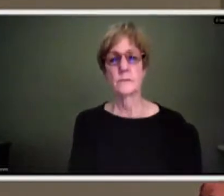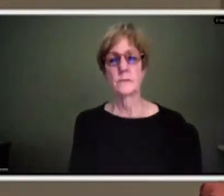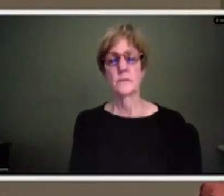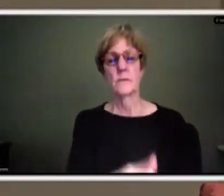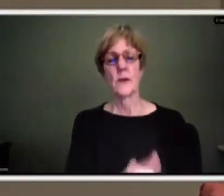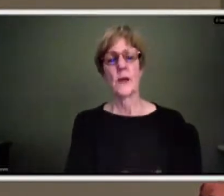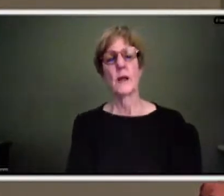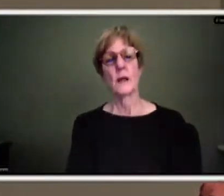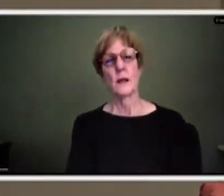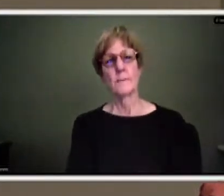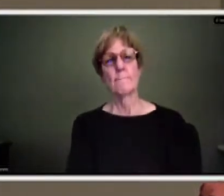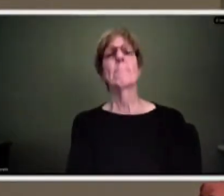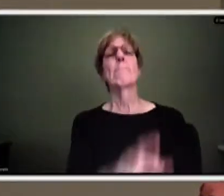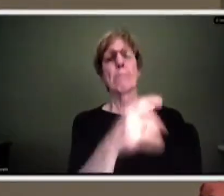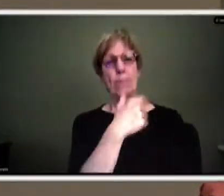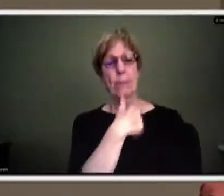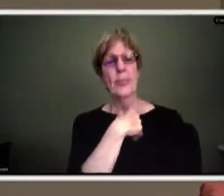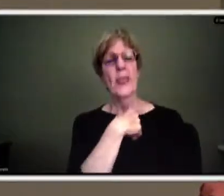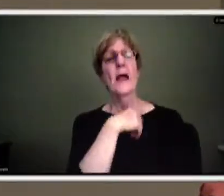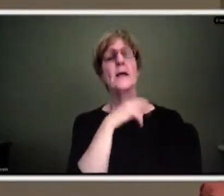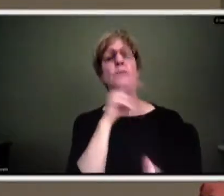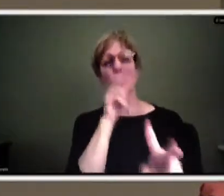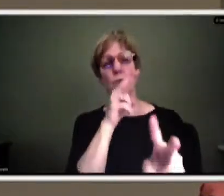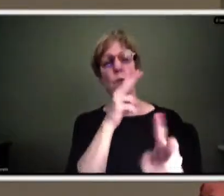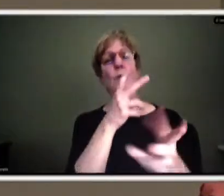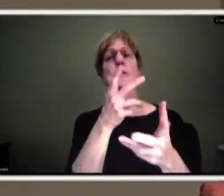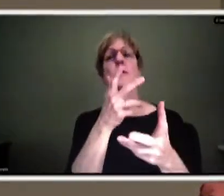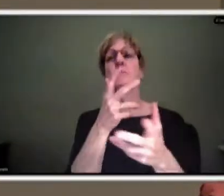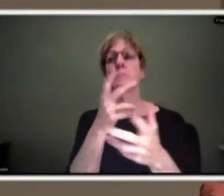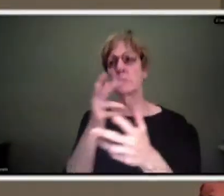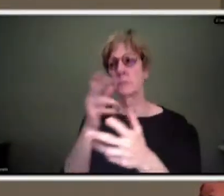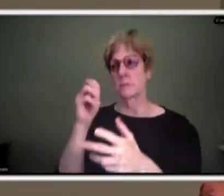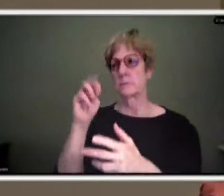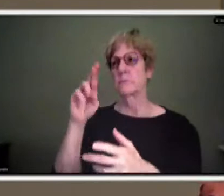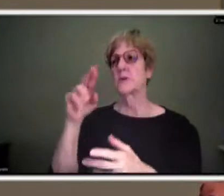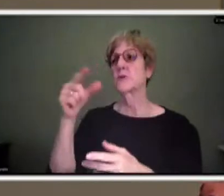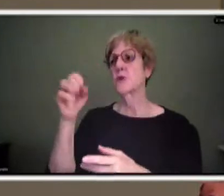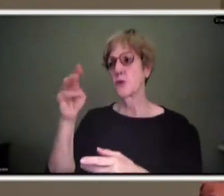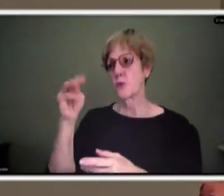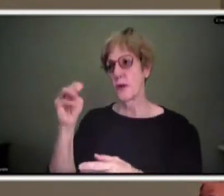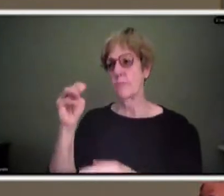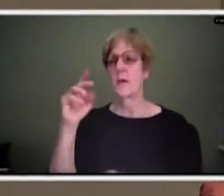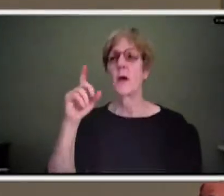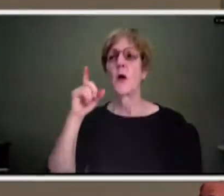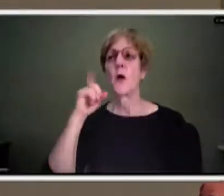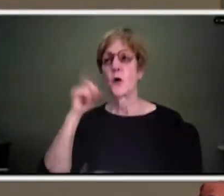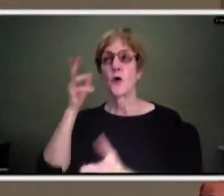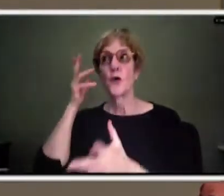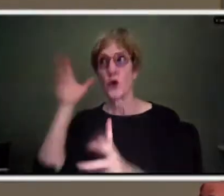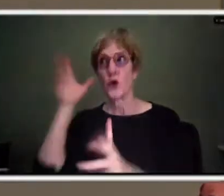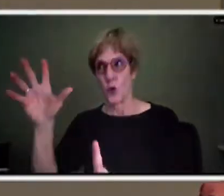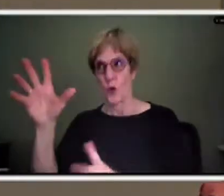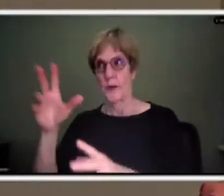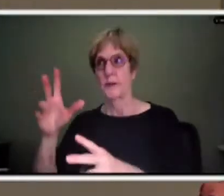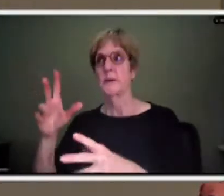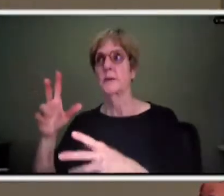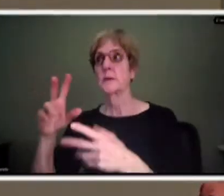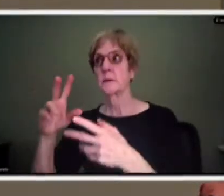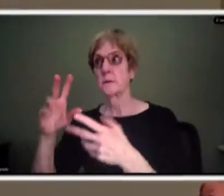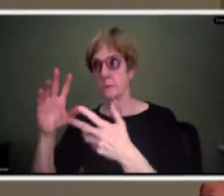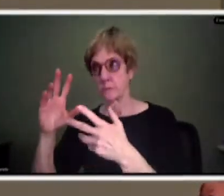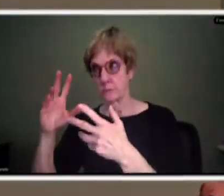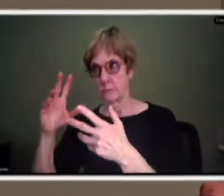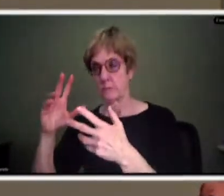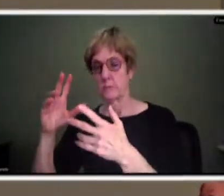Yeah, again, I look forward to working with Mr. Graham. We heard the noise pollution. Both speakers talked about the buffers.